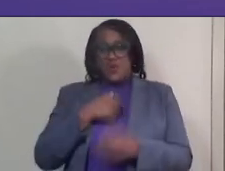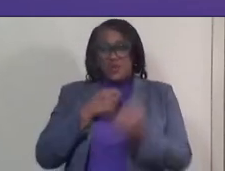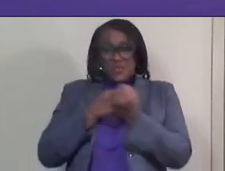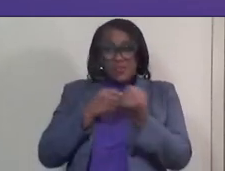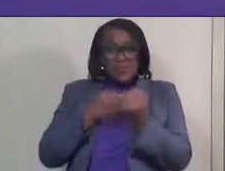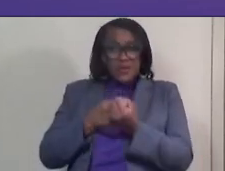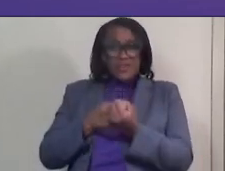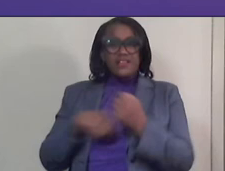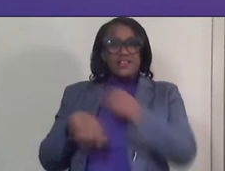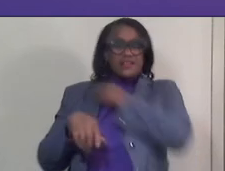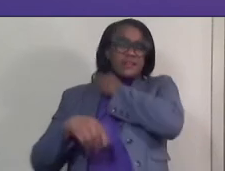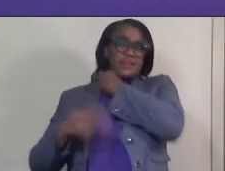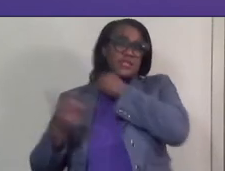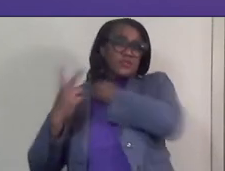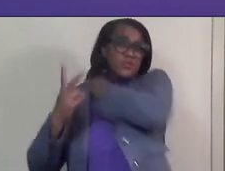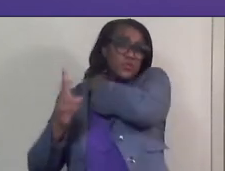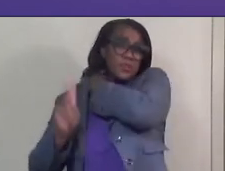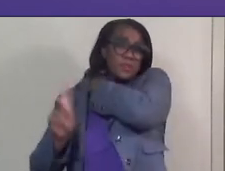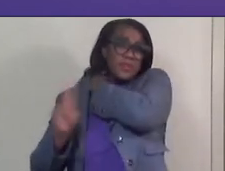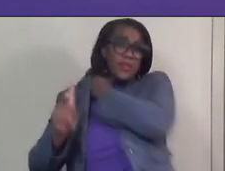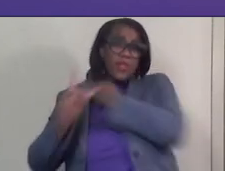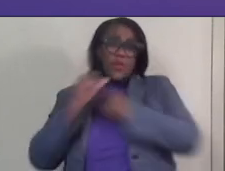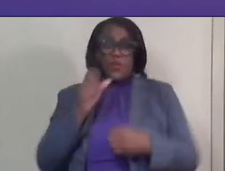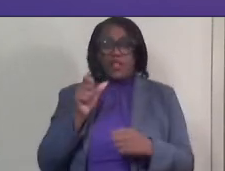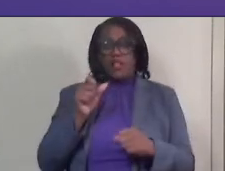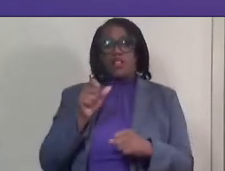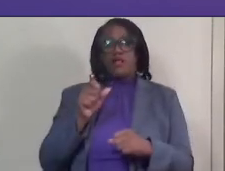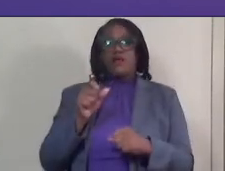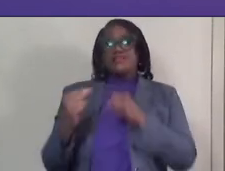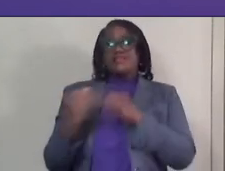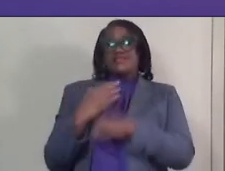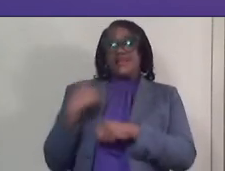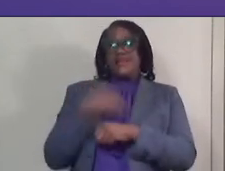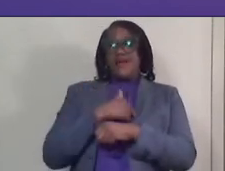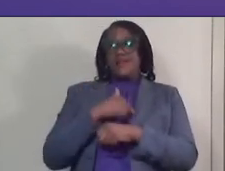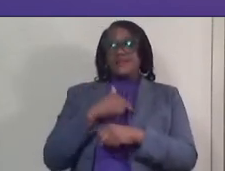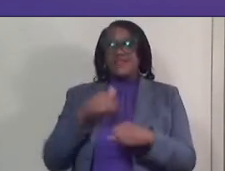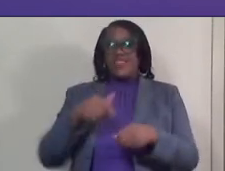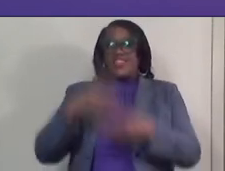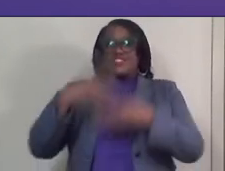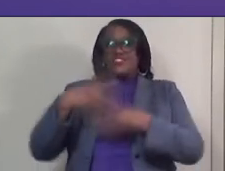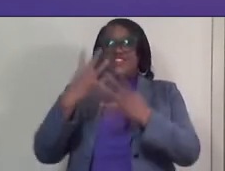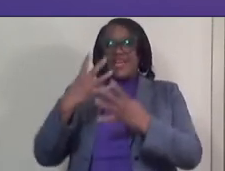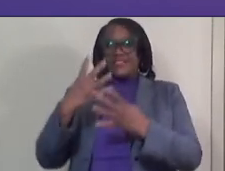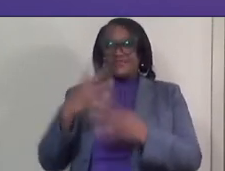and Leah, who will shoot those chats over to us so we can address your questions.